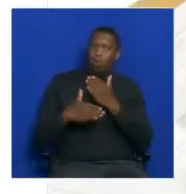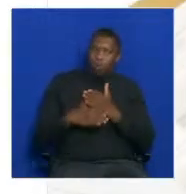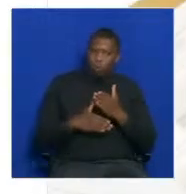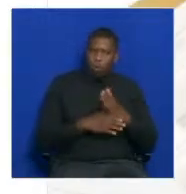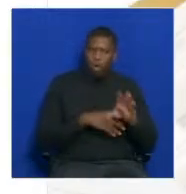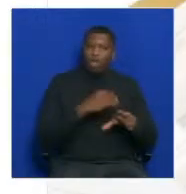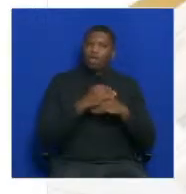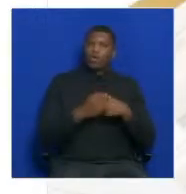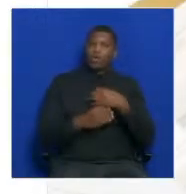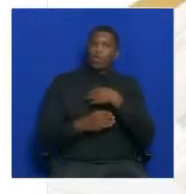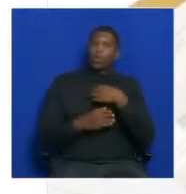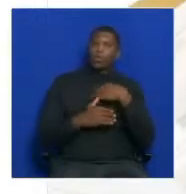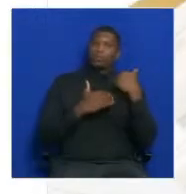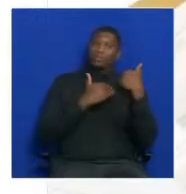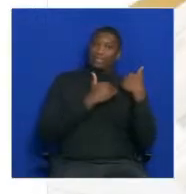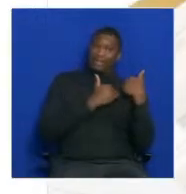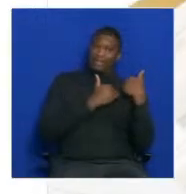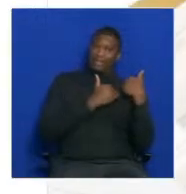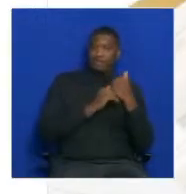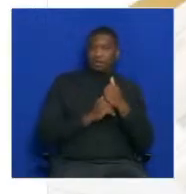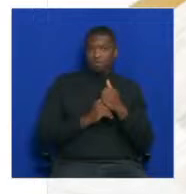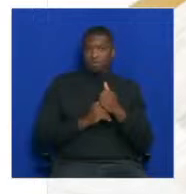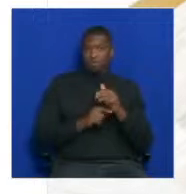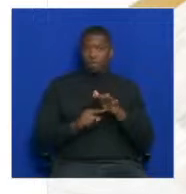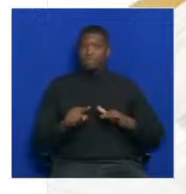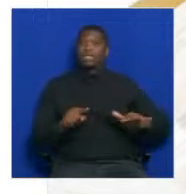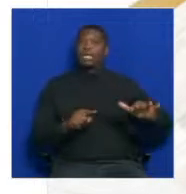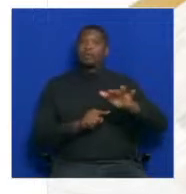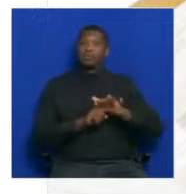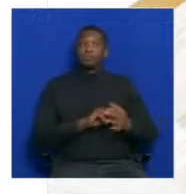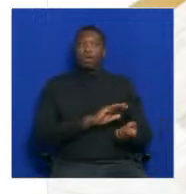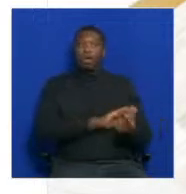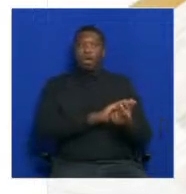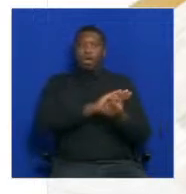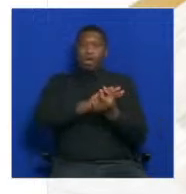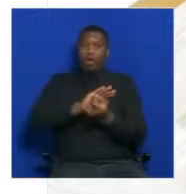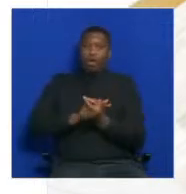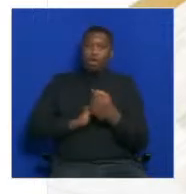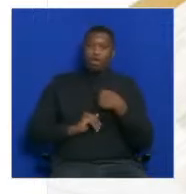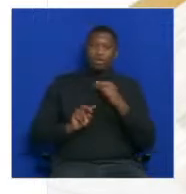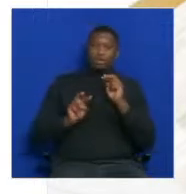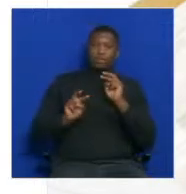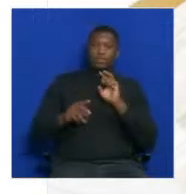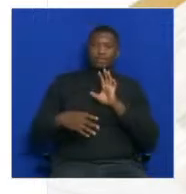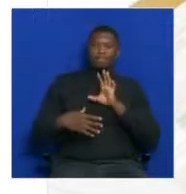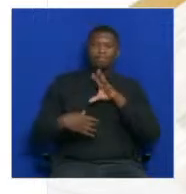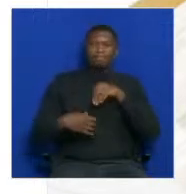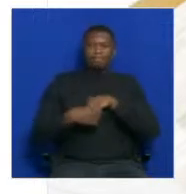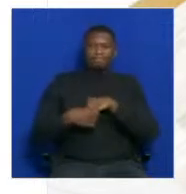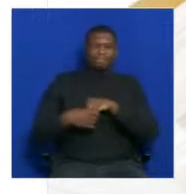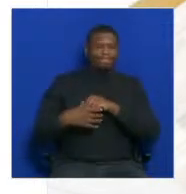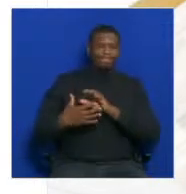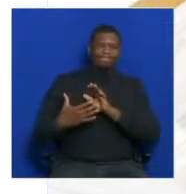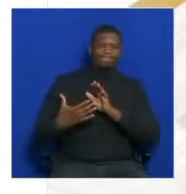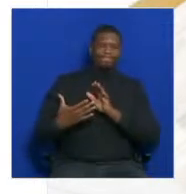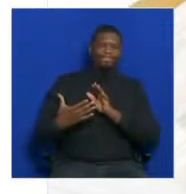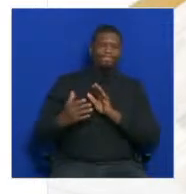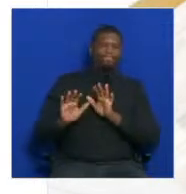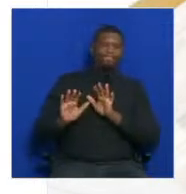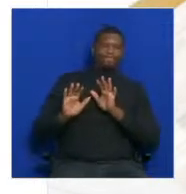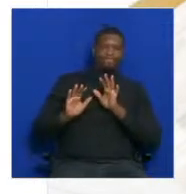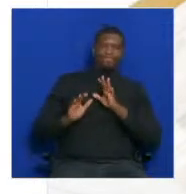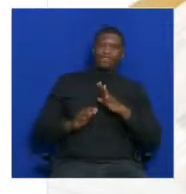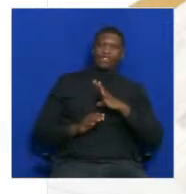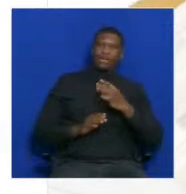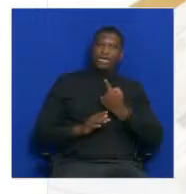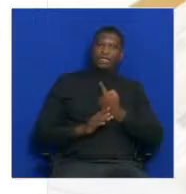the circumstances, rather than insert myself into these matters from which I had been excluded, I confined myself to